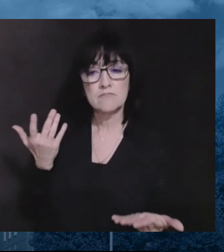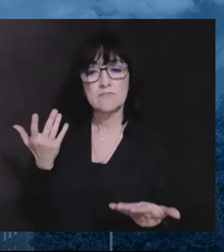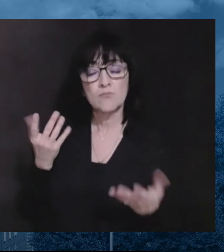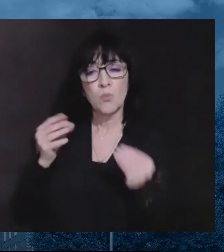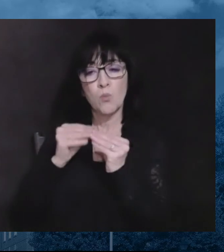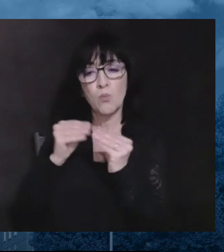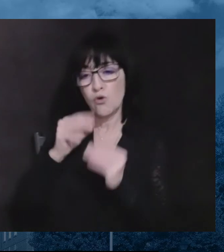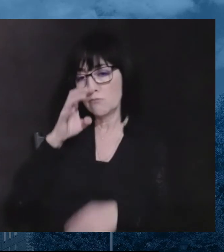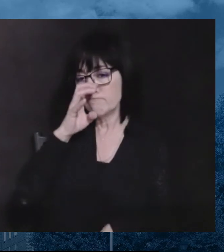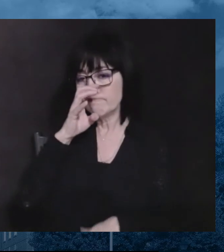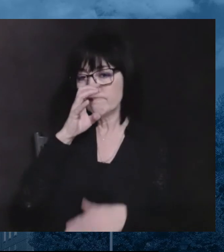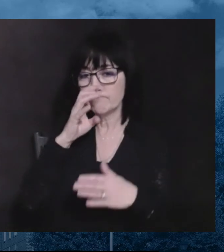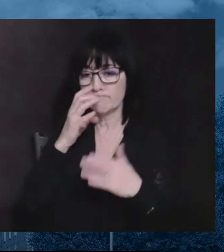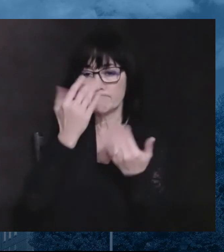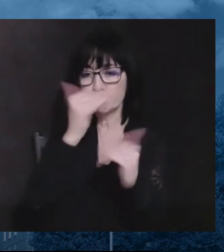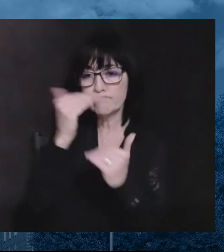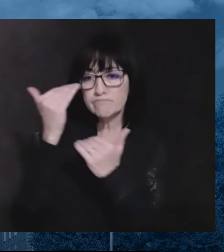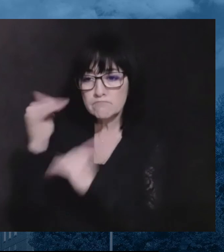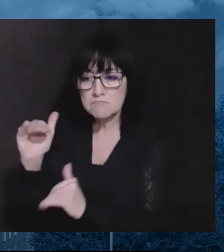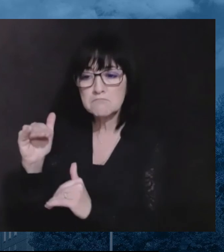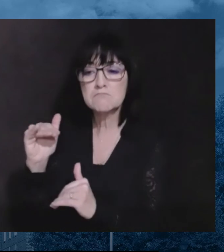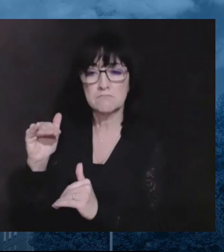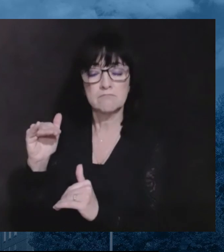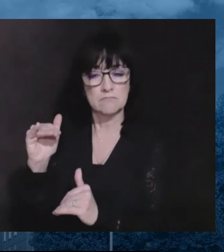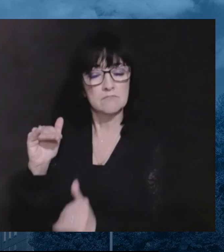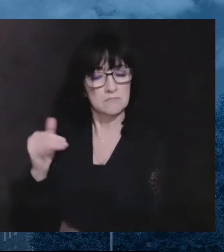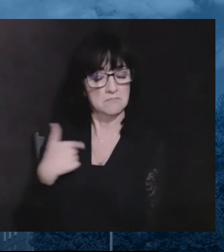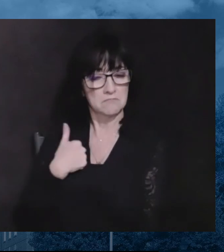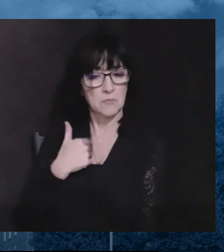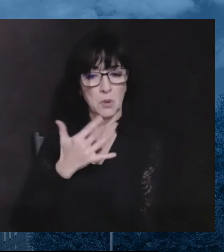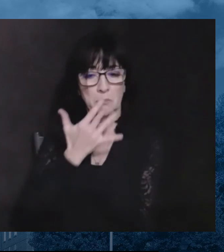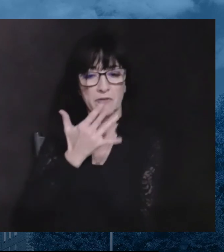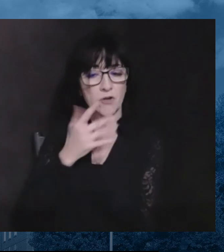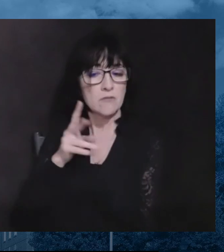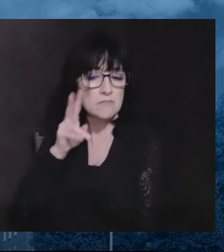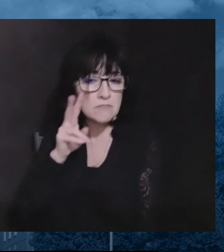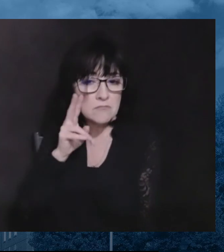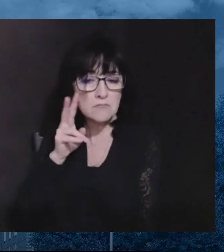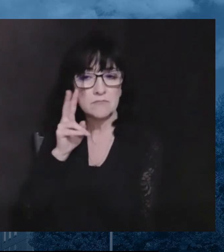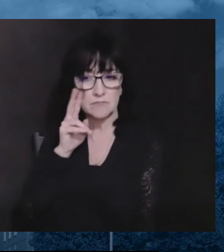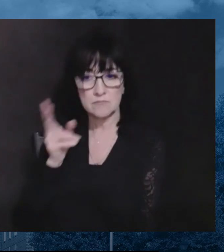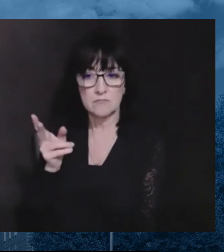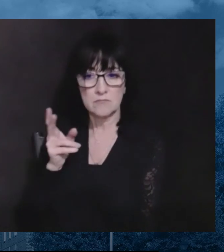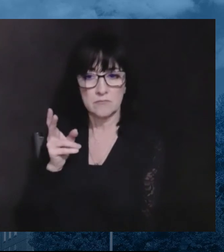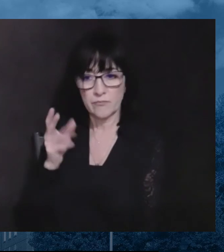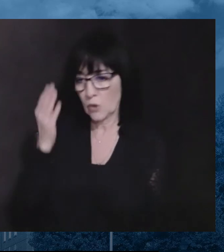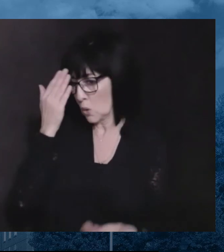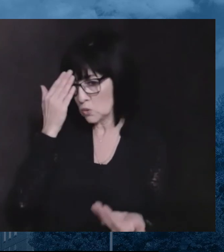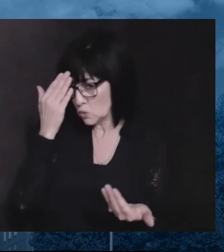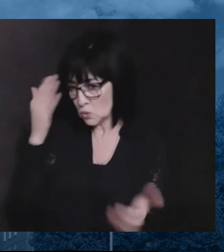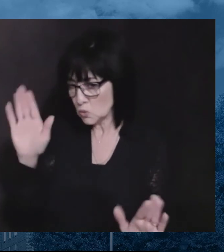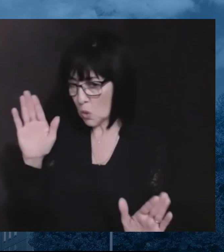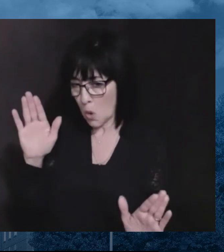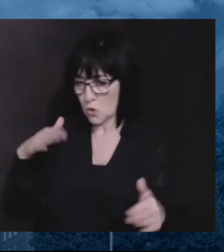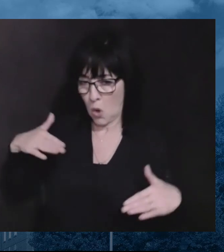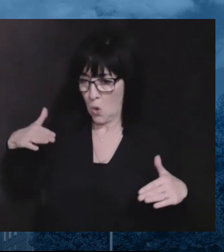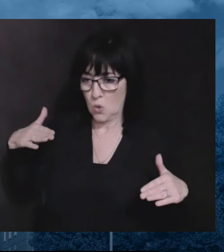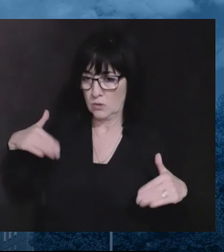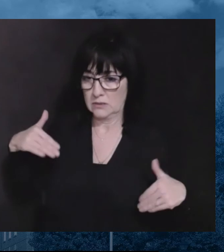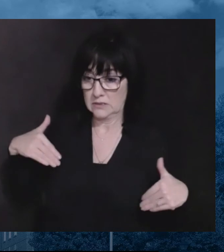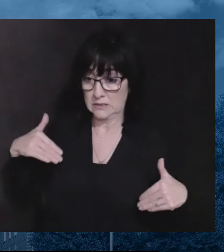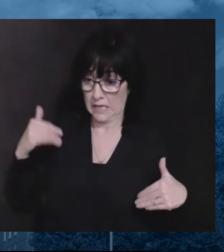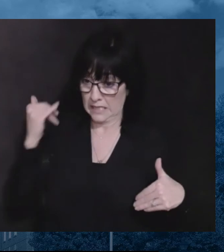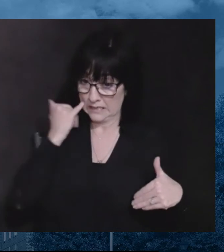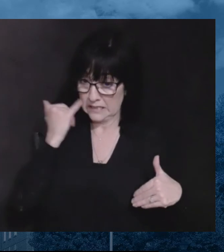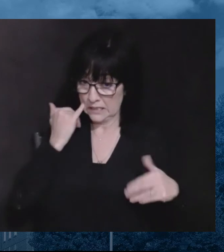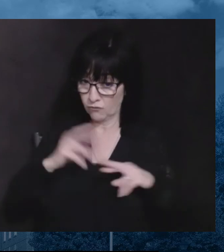but we're not kind of out of the woods yet. And we don't know how thick the woods is with respect to those kinds of